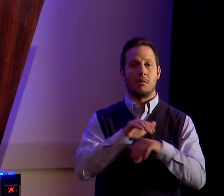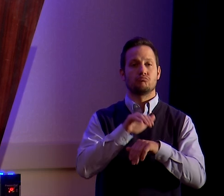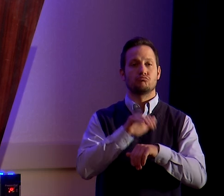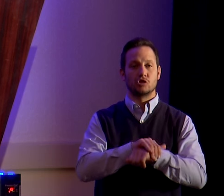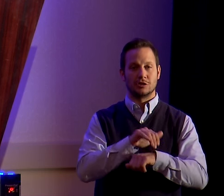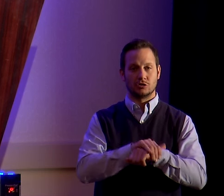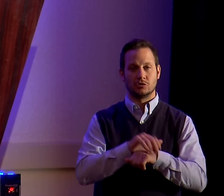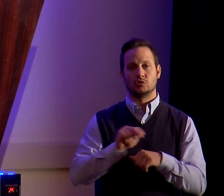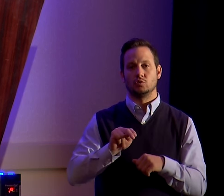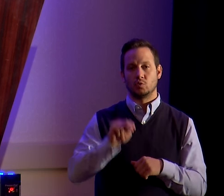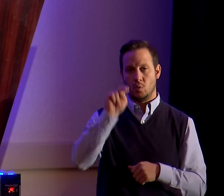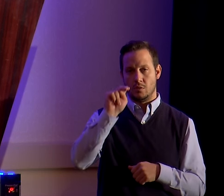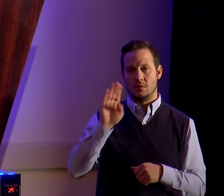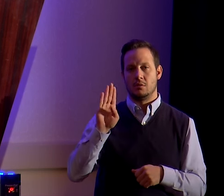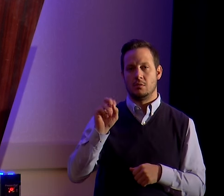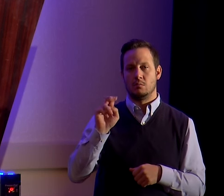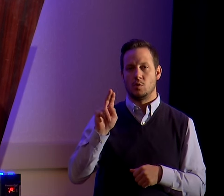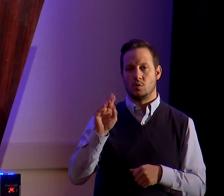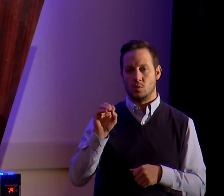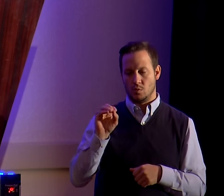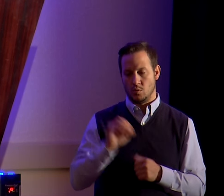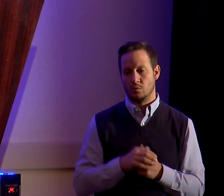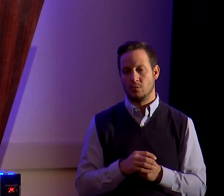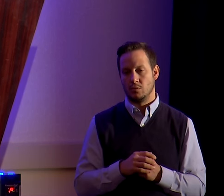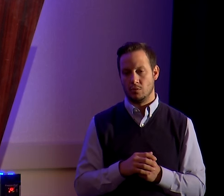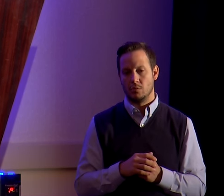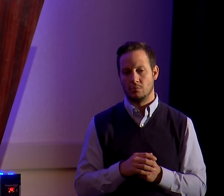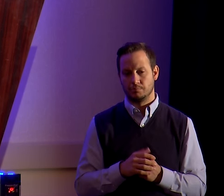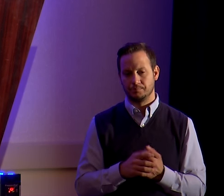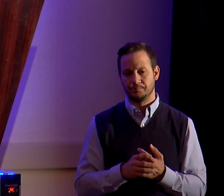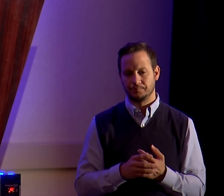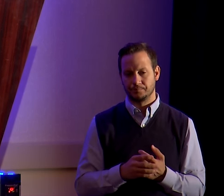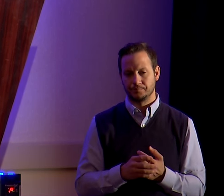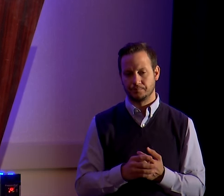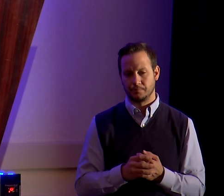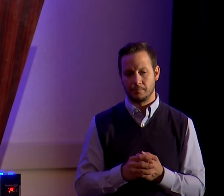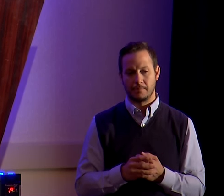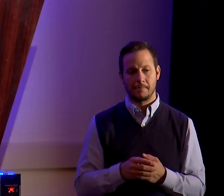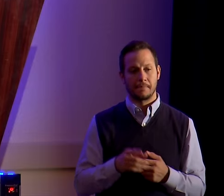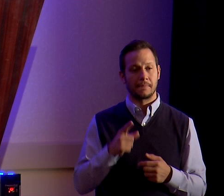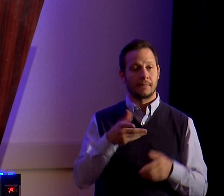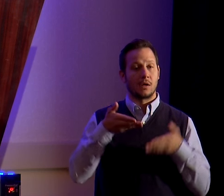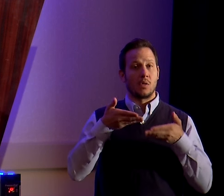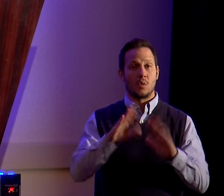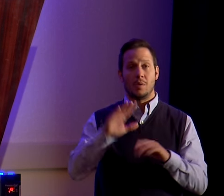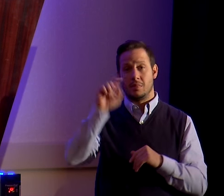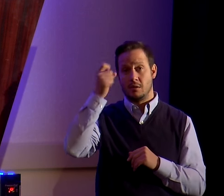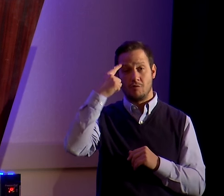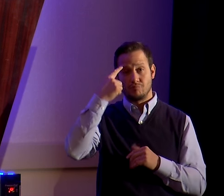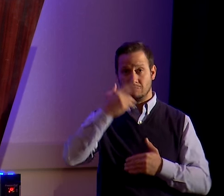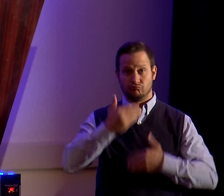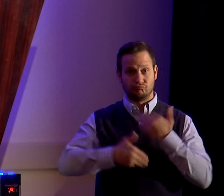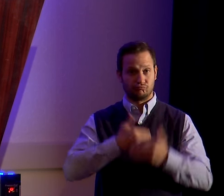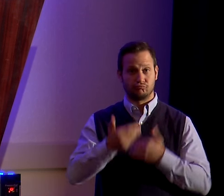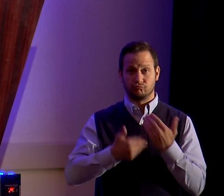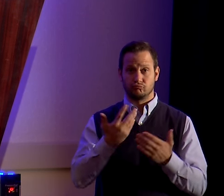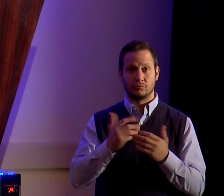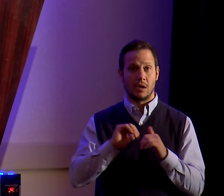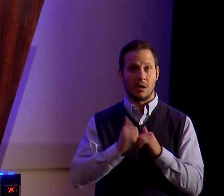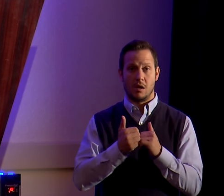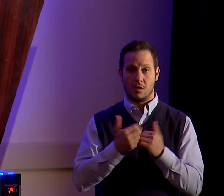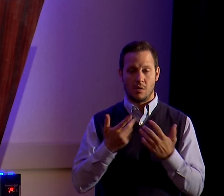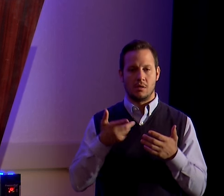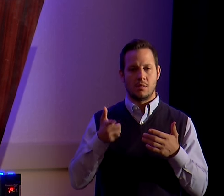Borneo. And the way the colonial government worked is that they left